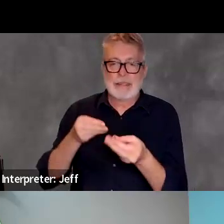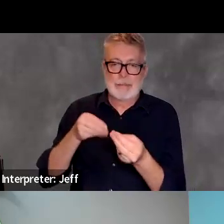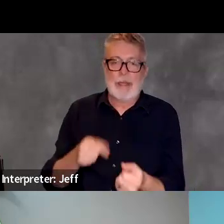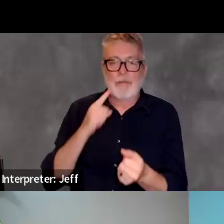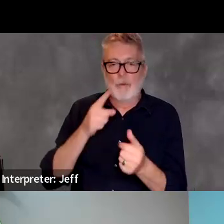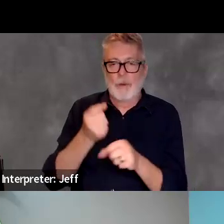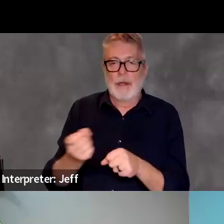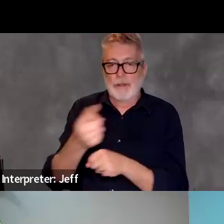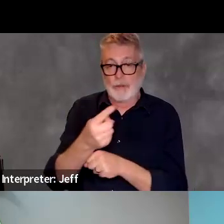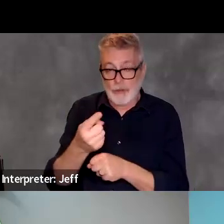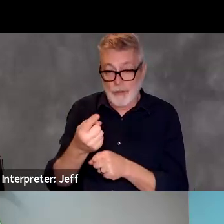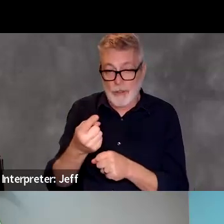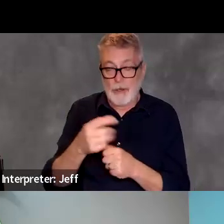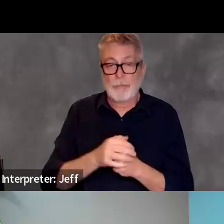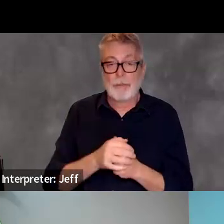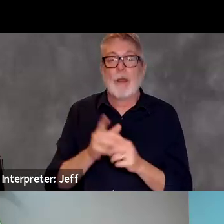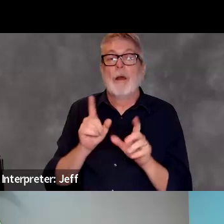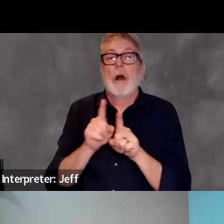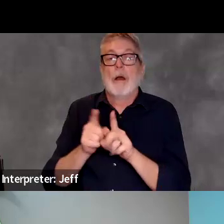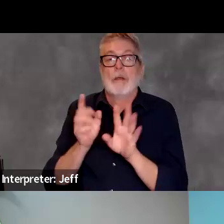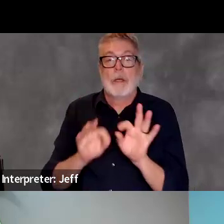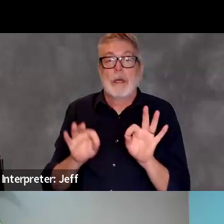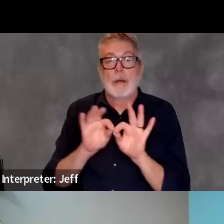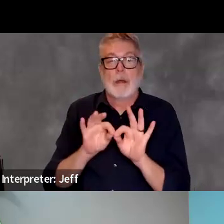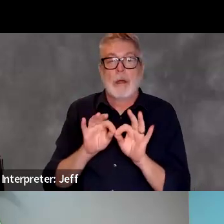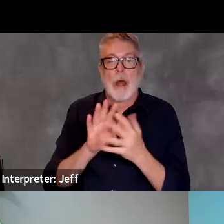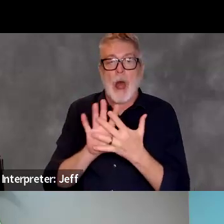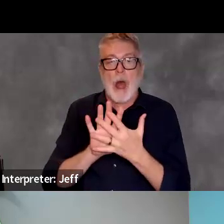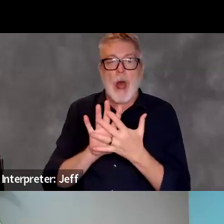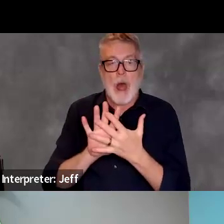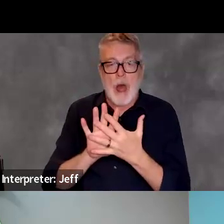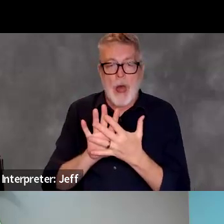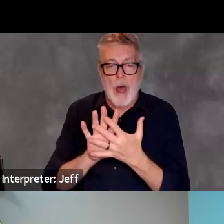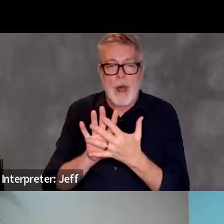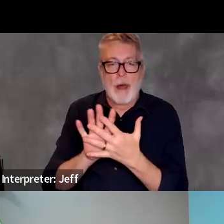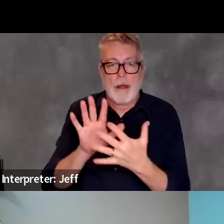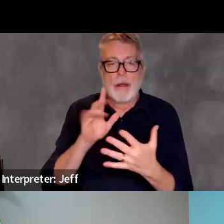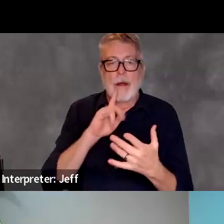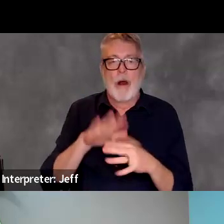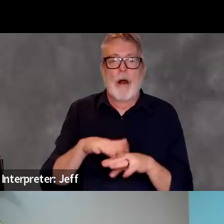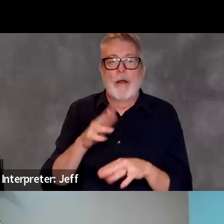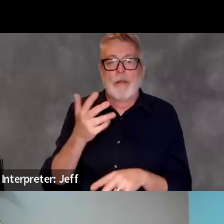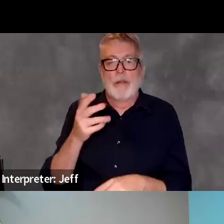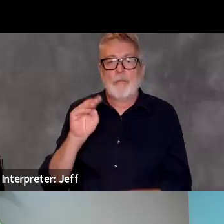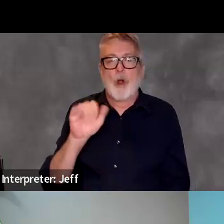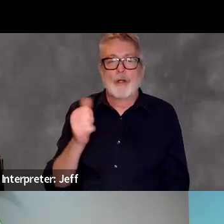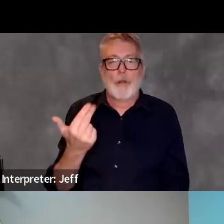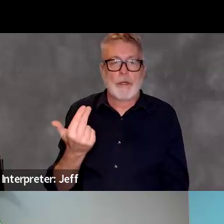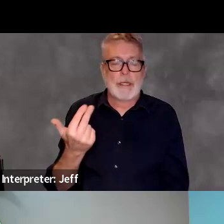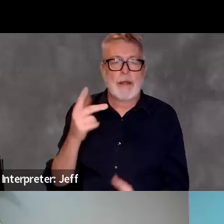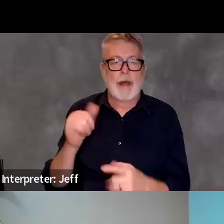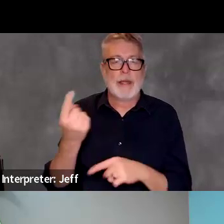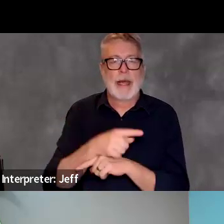year. Also important is Friday the 13th is the day that legislative candidates file their